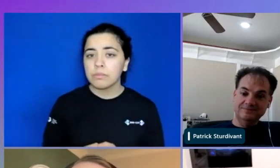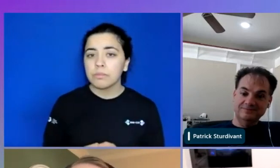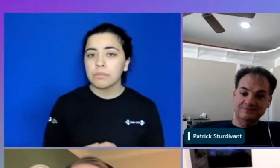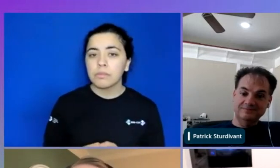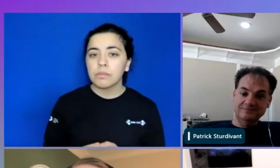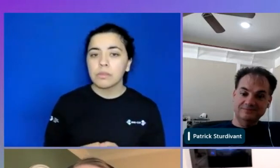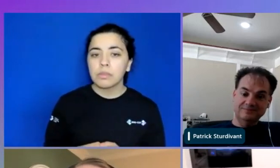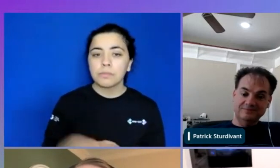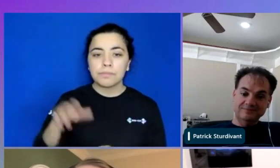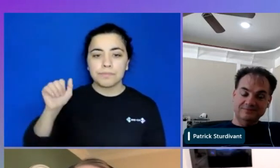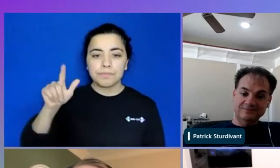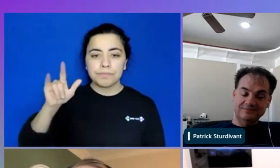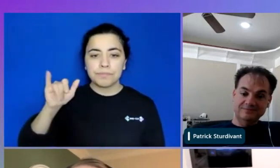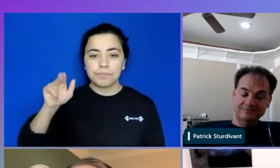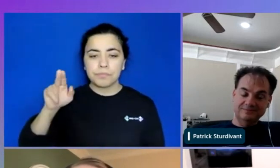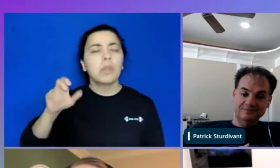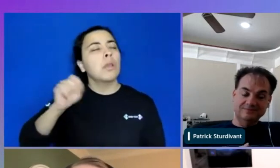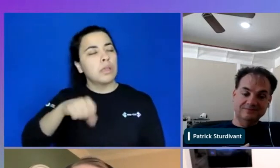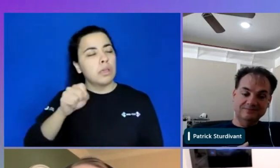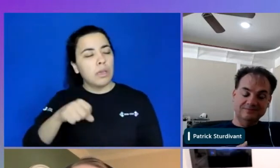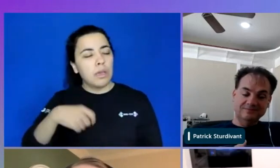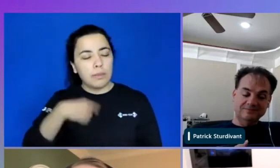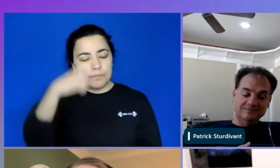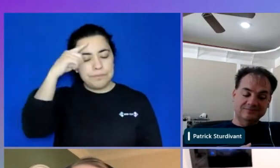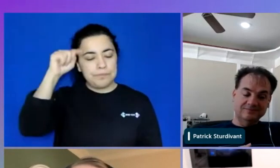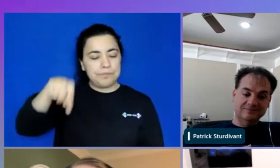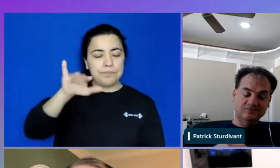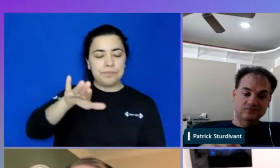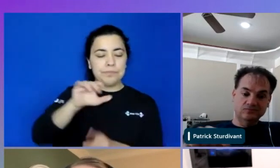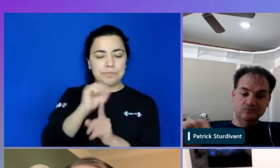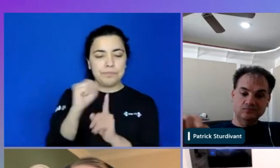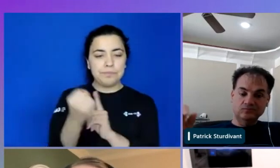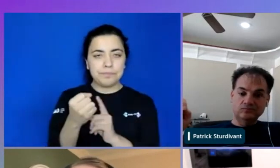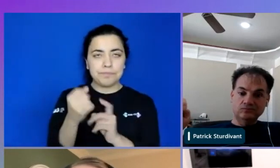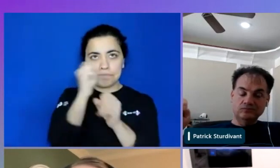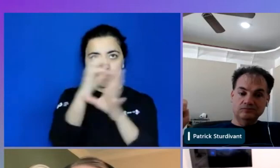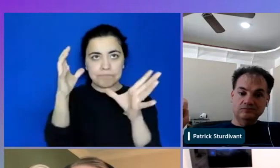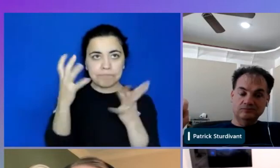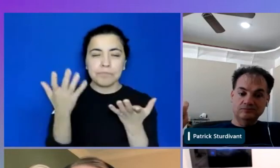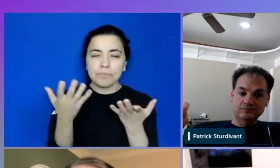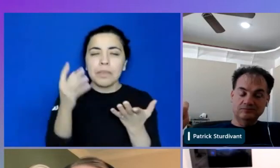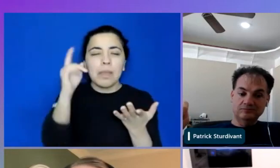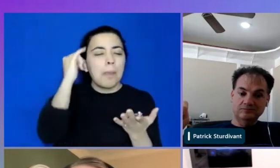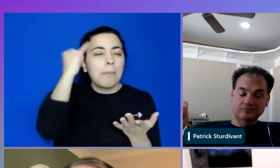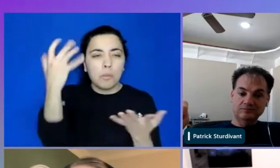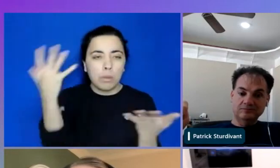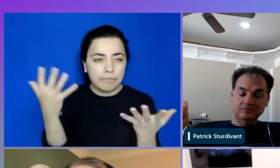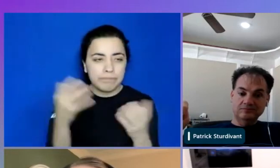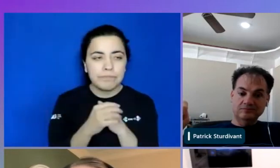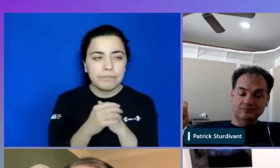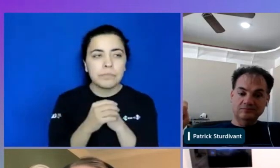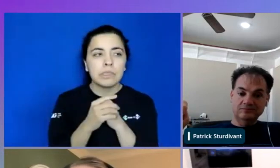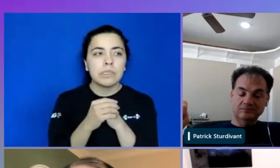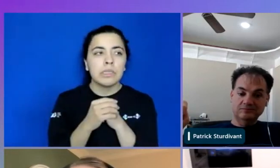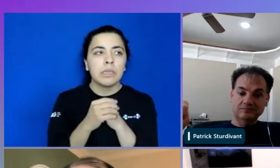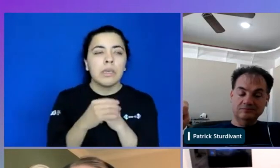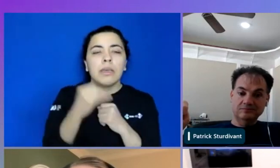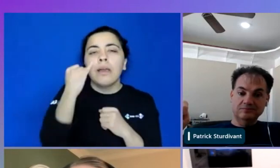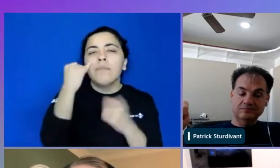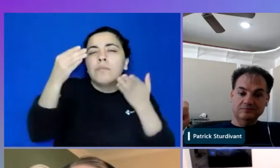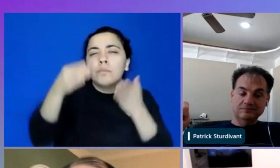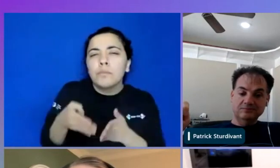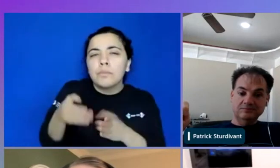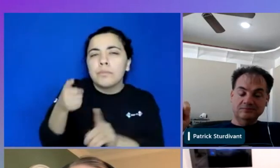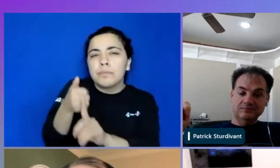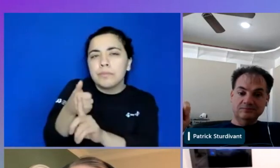Yeah, I would say think about this scenario. Think about someone